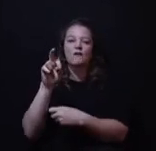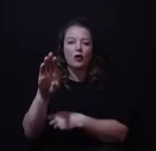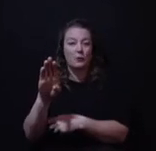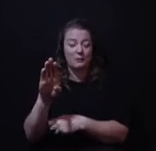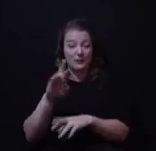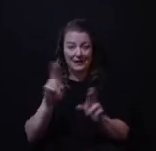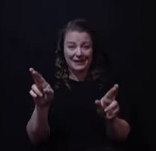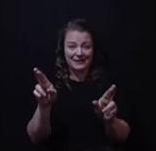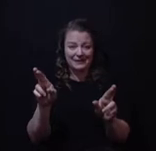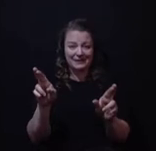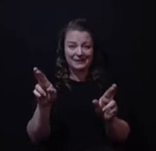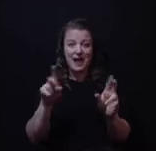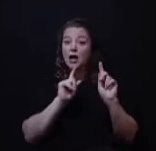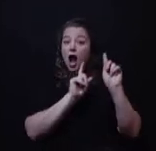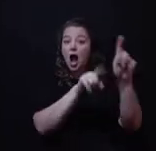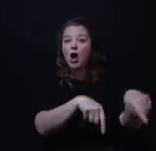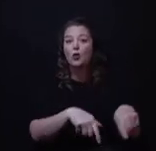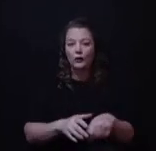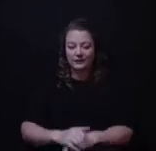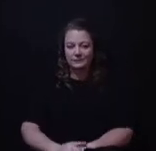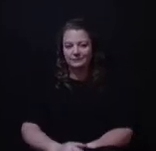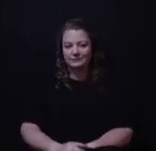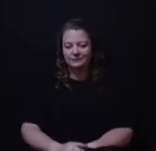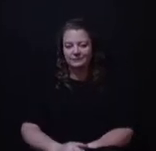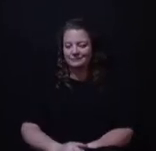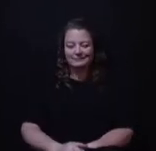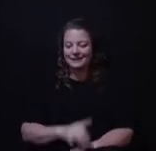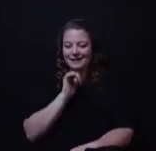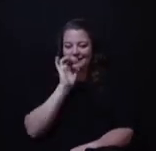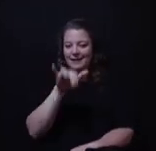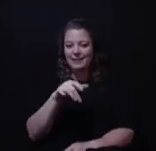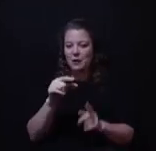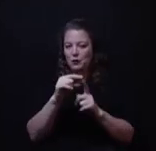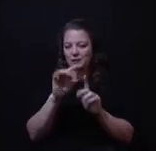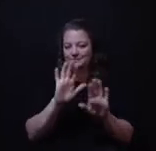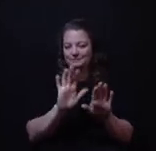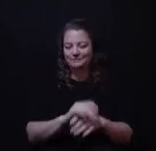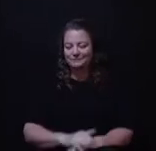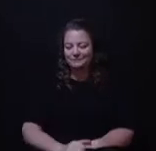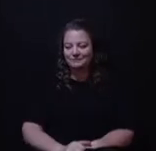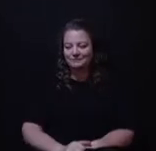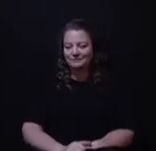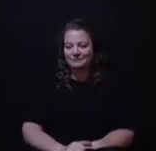ready? Go is not that word.